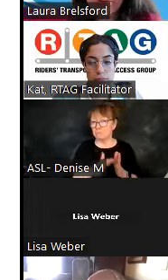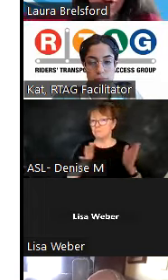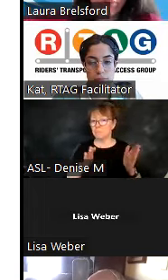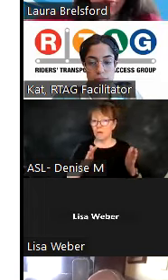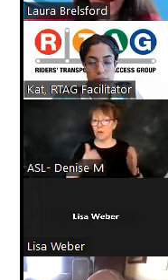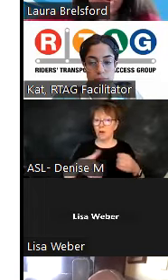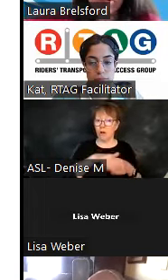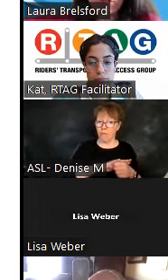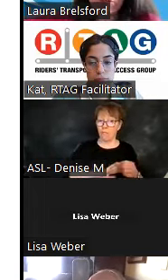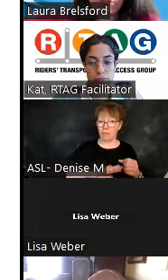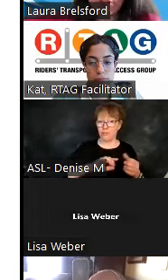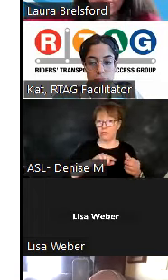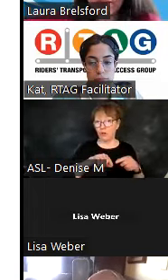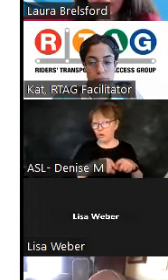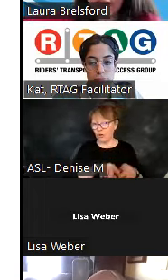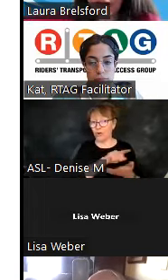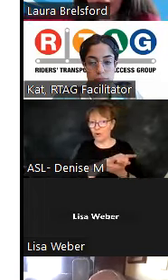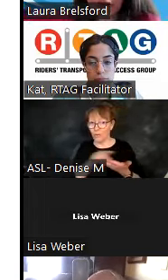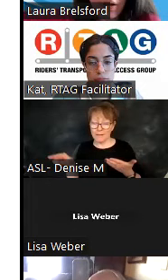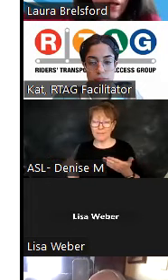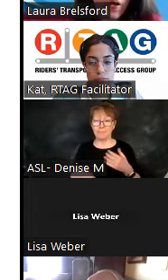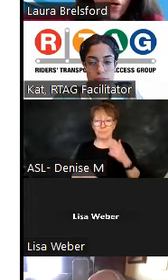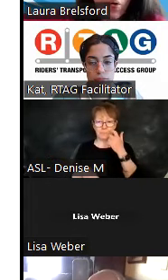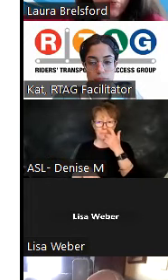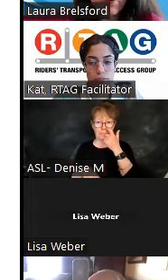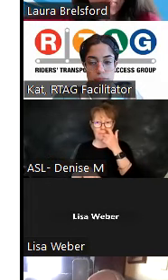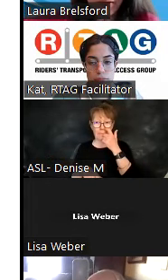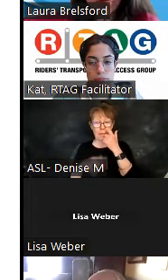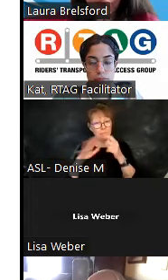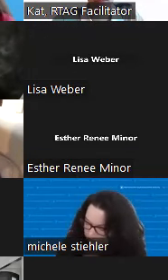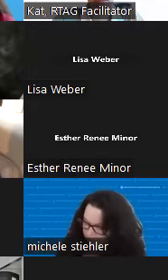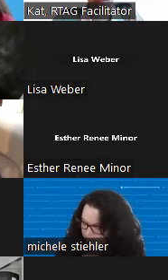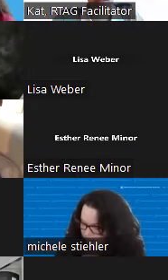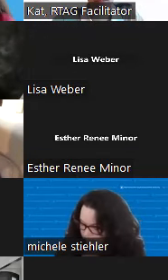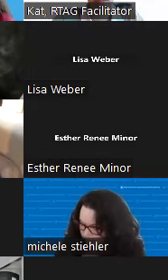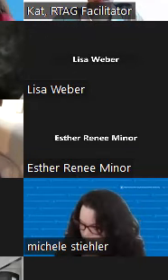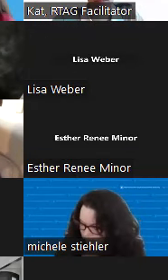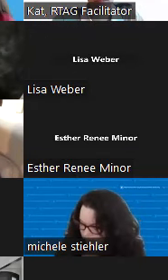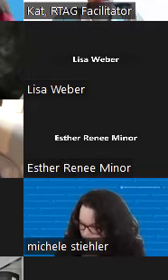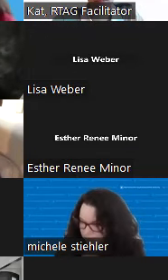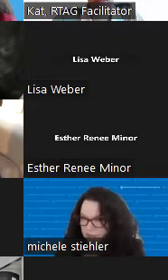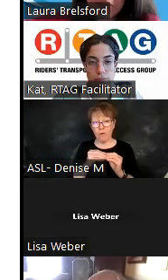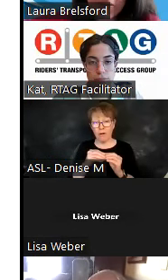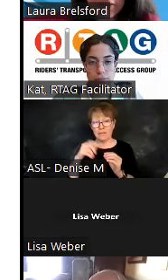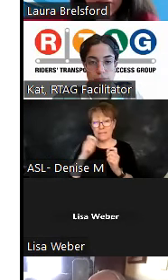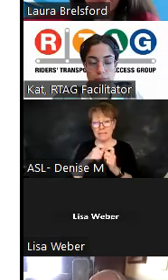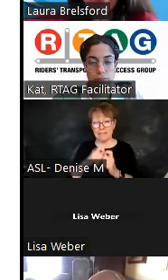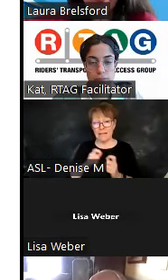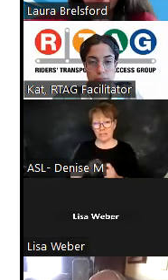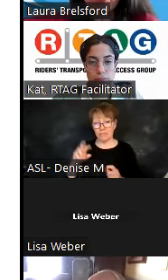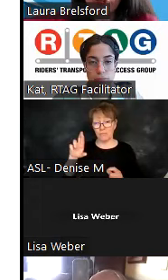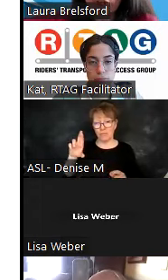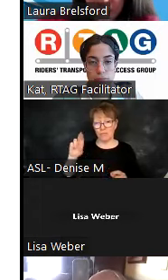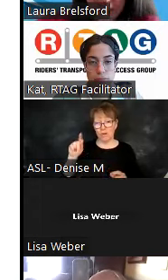So I can follow up with you after to share some details on what we're planning for Roxbury Crossing. But this is something